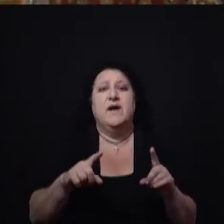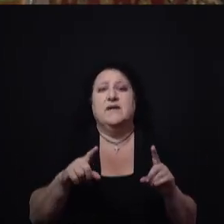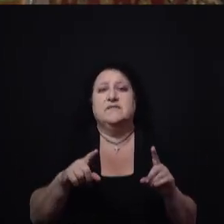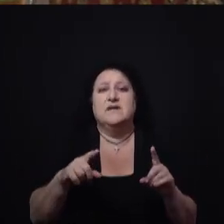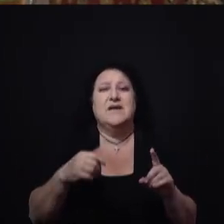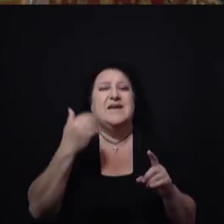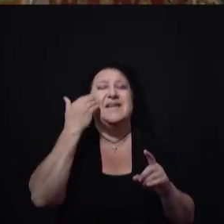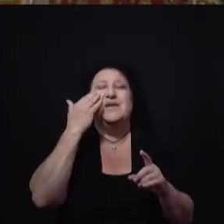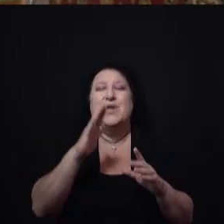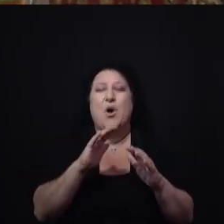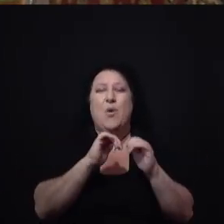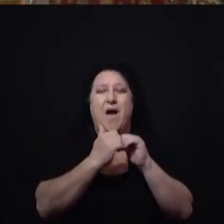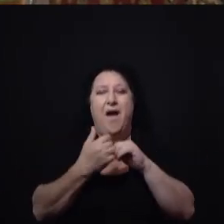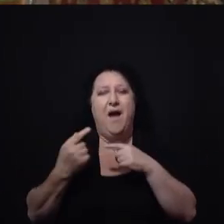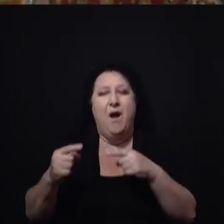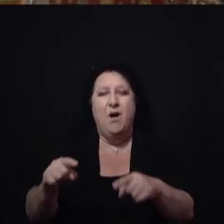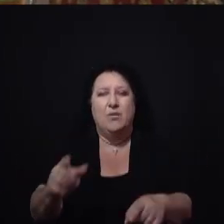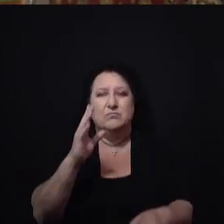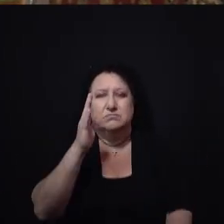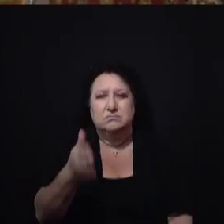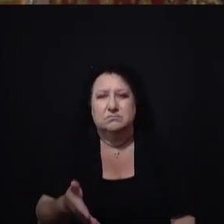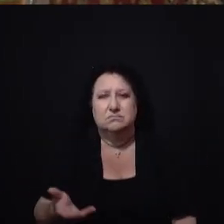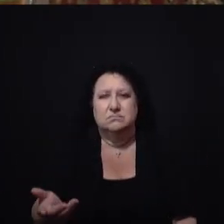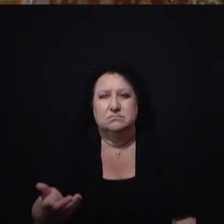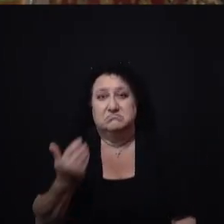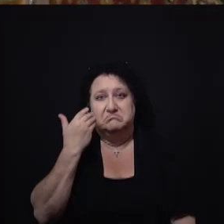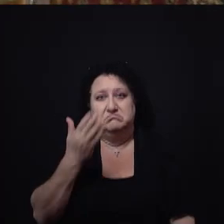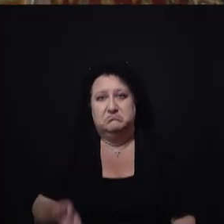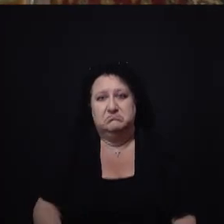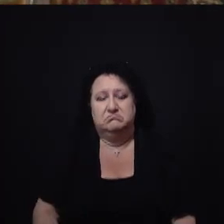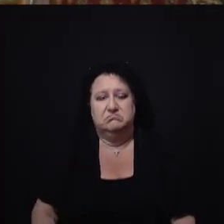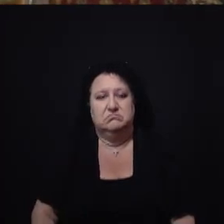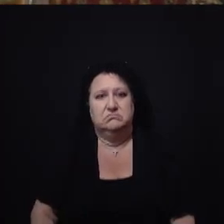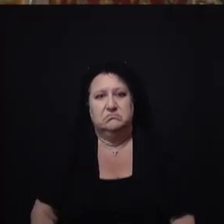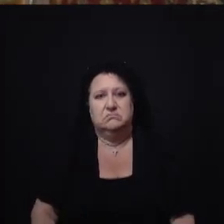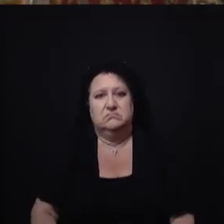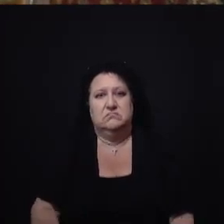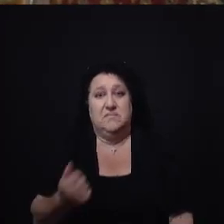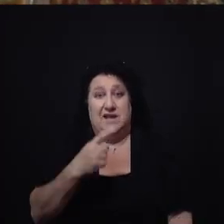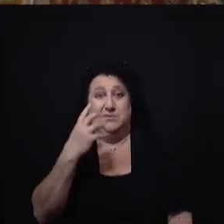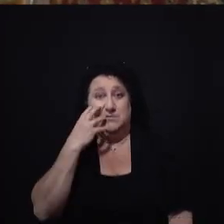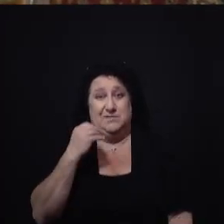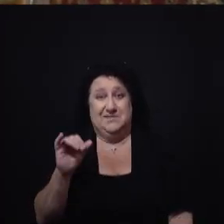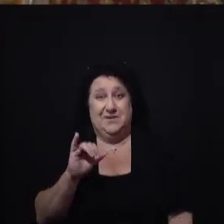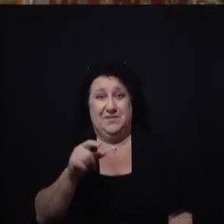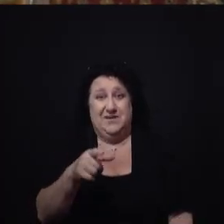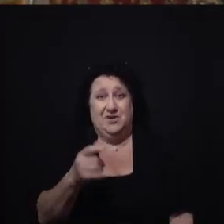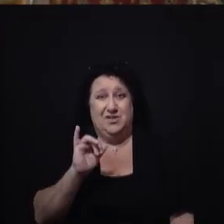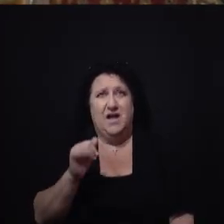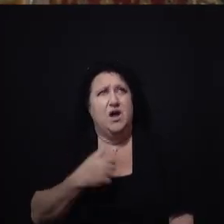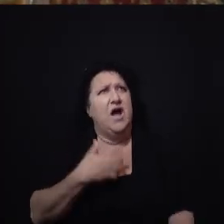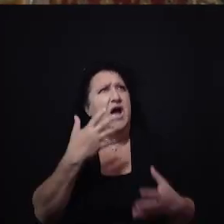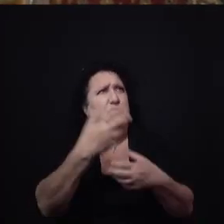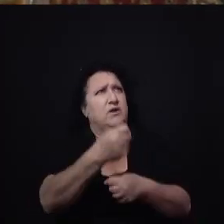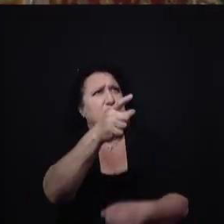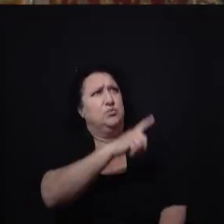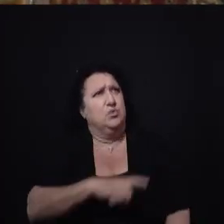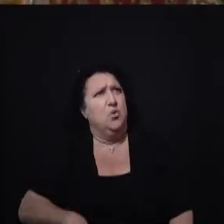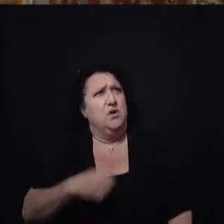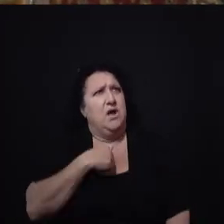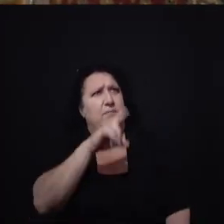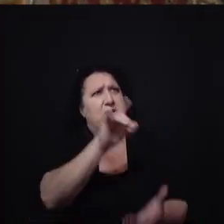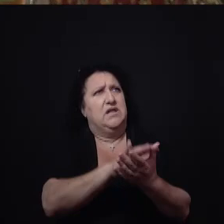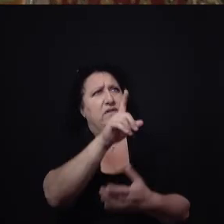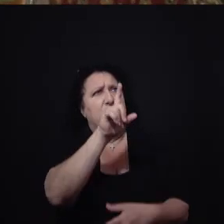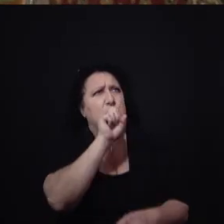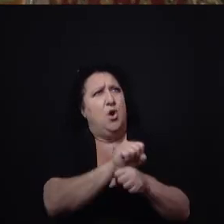going to bring that plan to fruition. Anybody ever been there? You're like, "Lord, I trust you. Lord, I believe you're good.